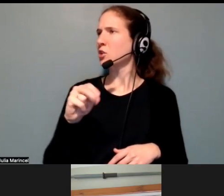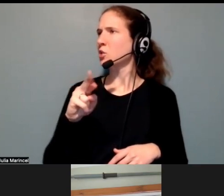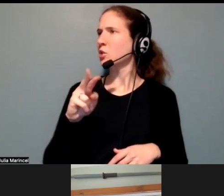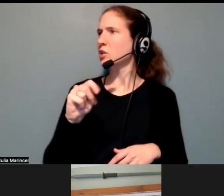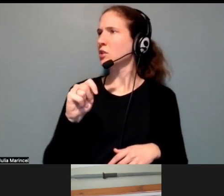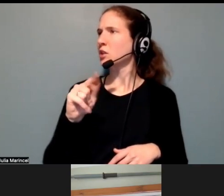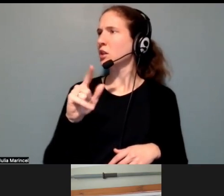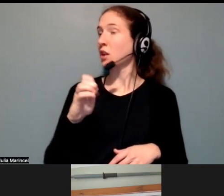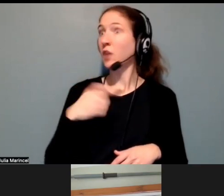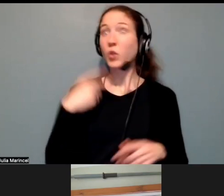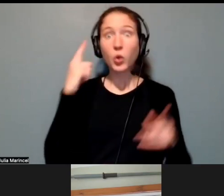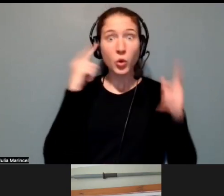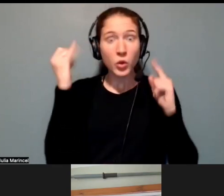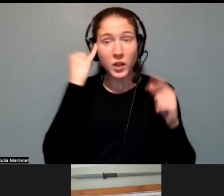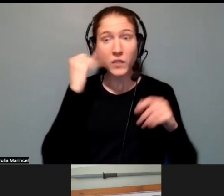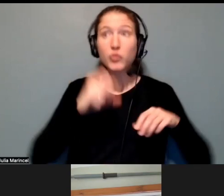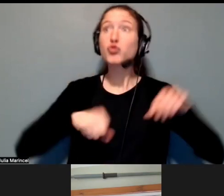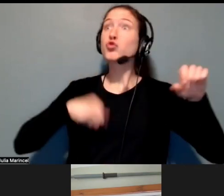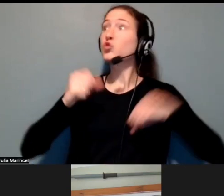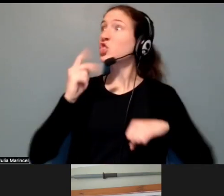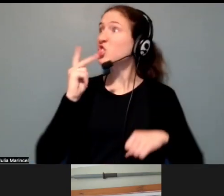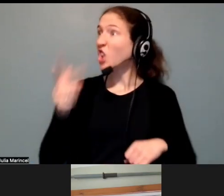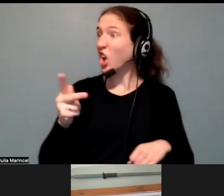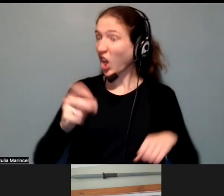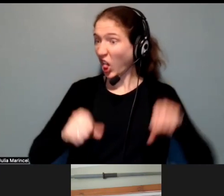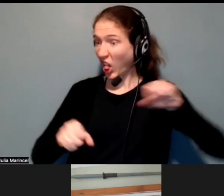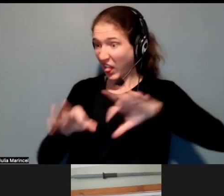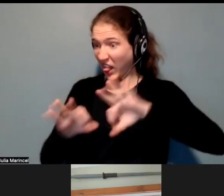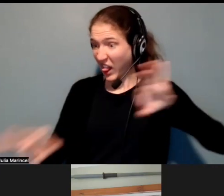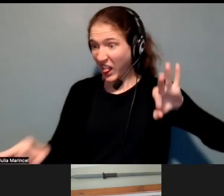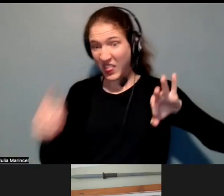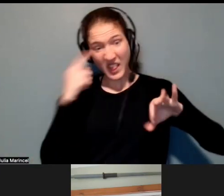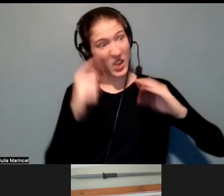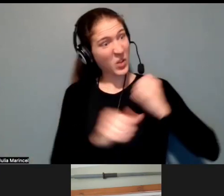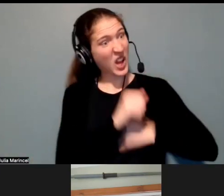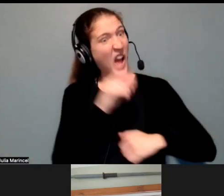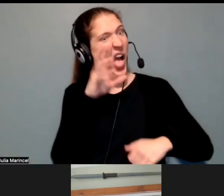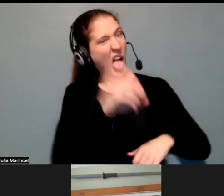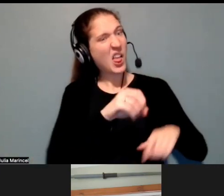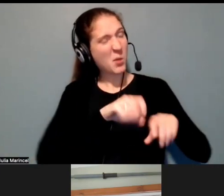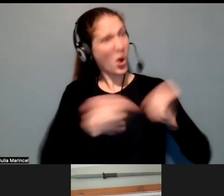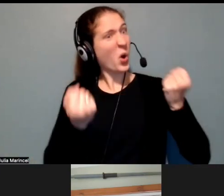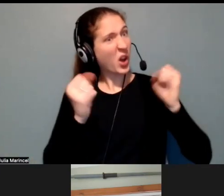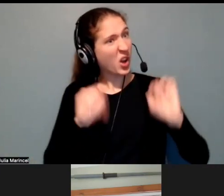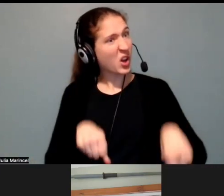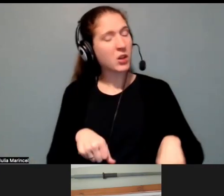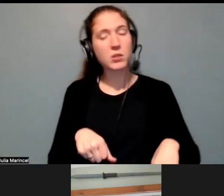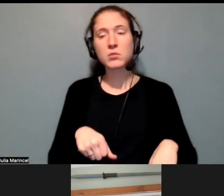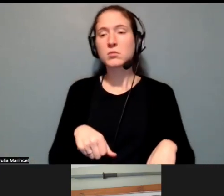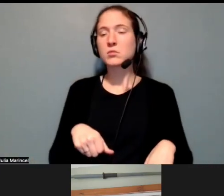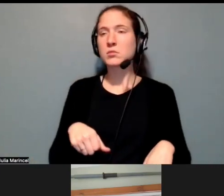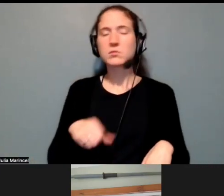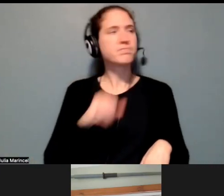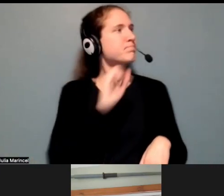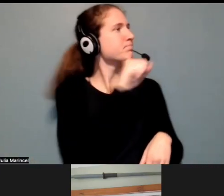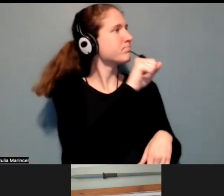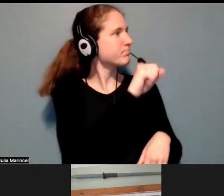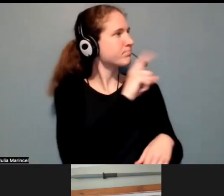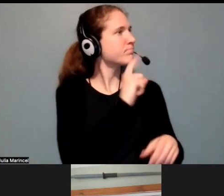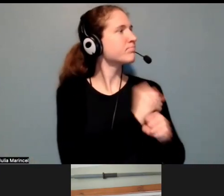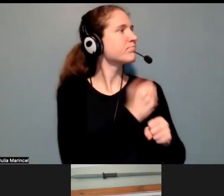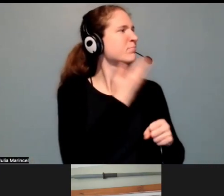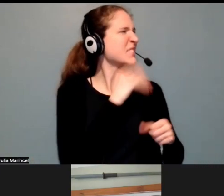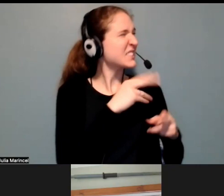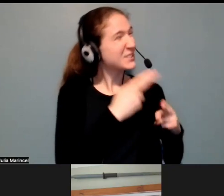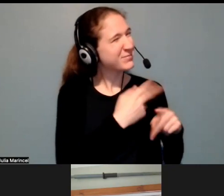paddle if they consider that you're an aggressor. But yeah, they get a bad rap, but they